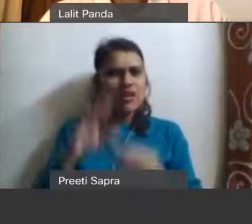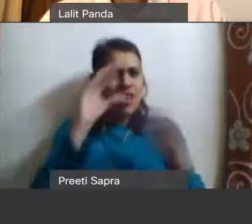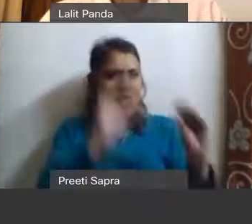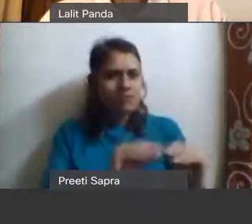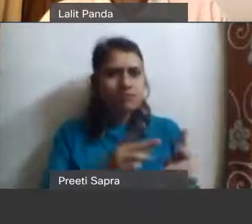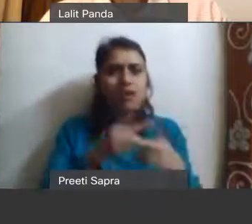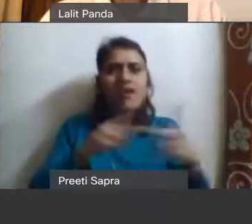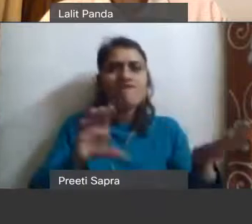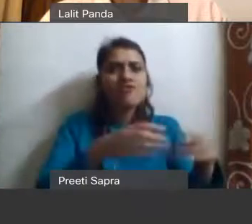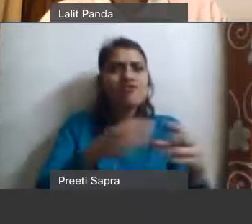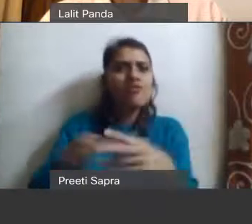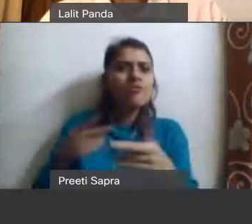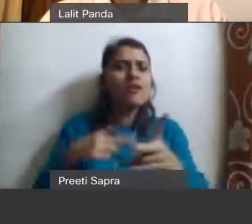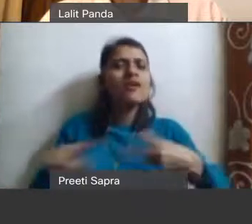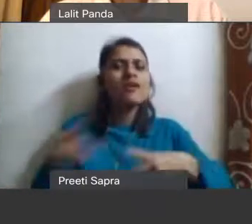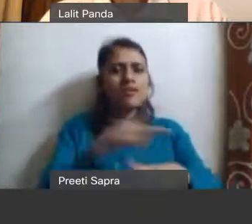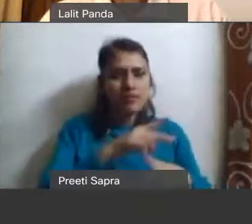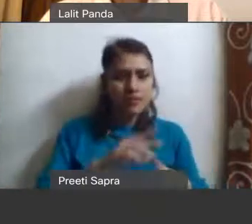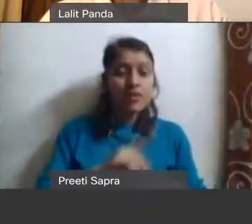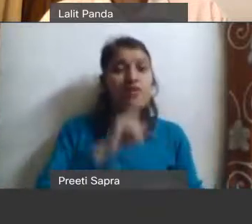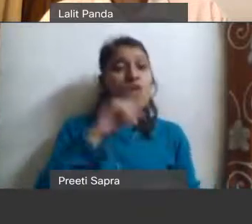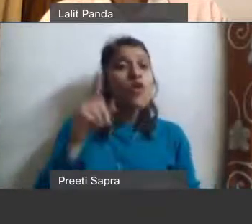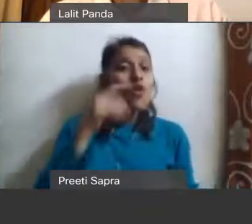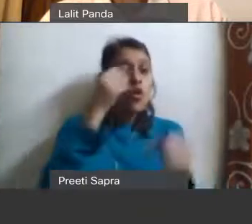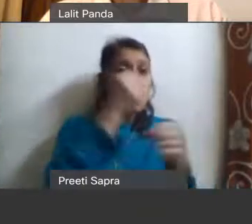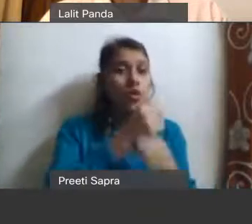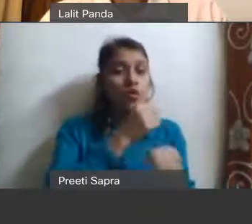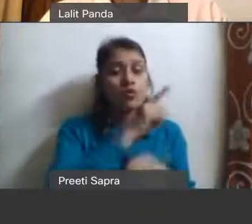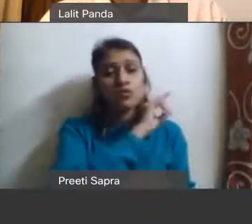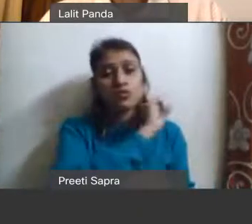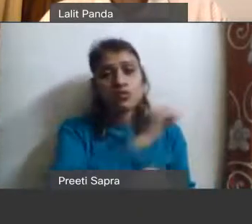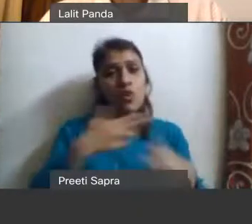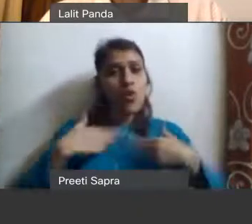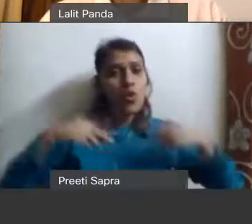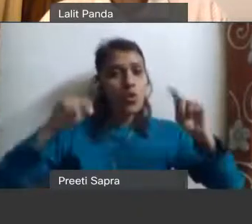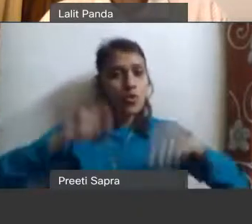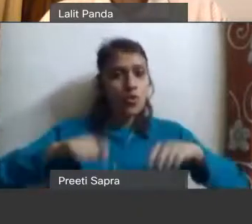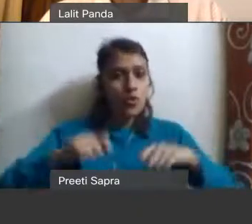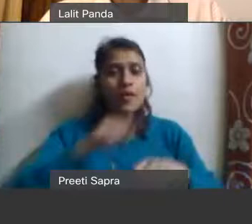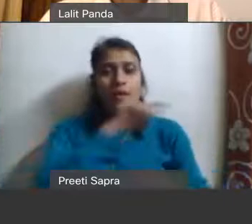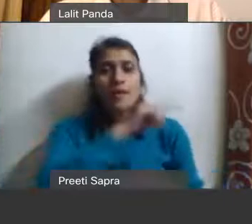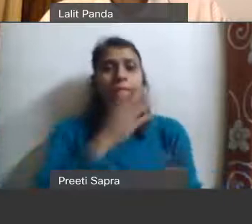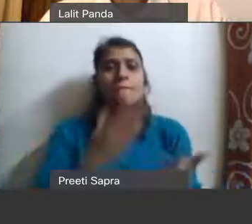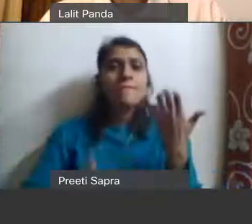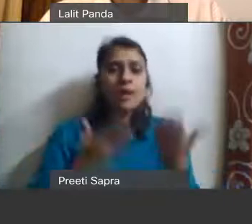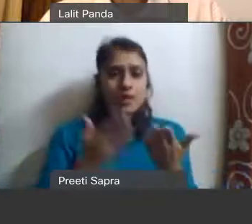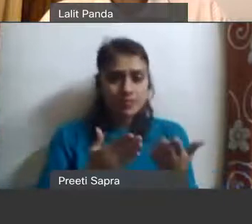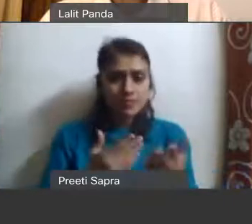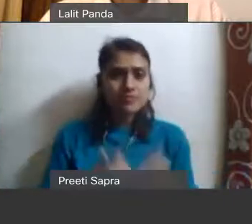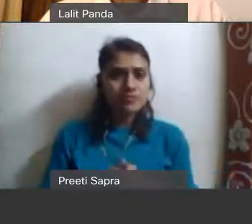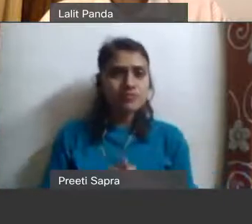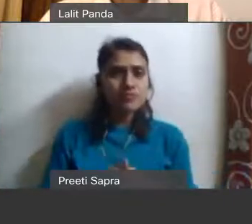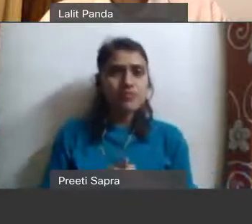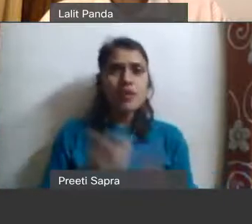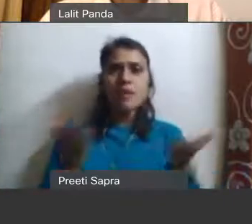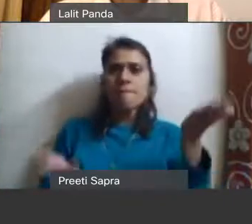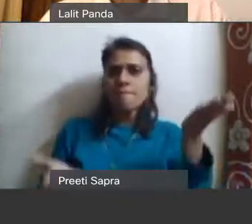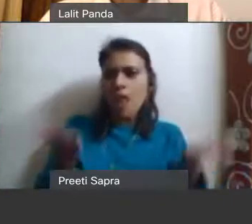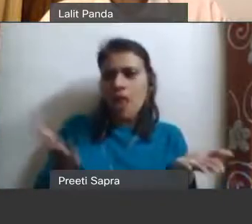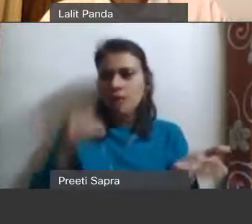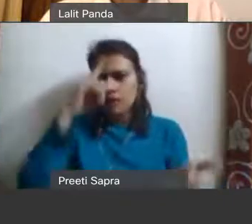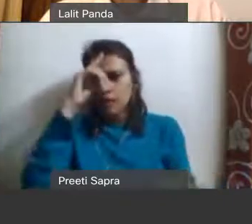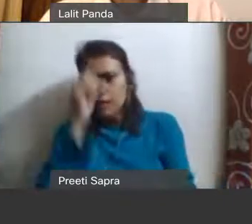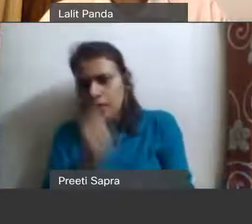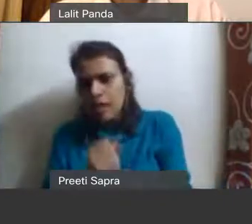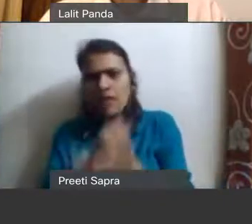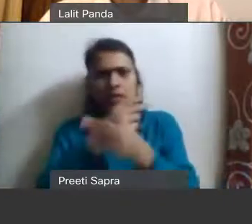group, then the court would be critical towards it. Of course, then there would be some amount of sort of proportionality kind of balancing analysis. The court will